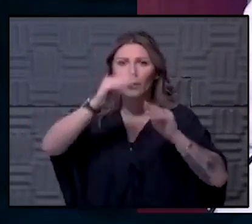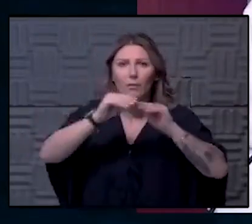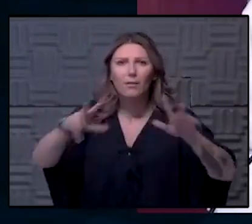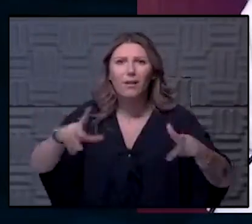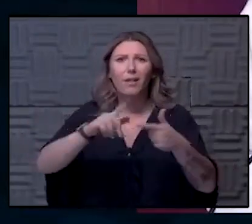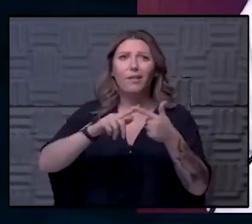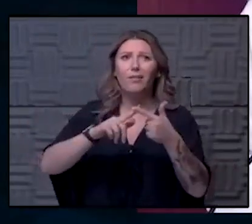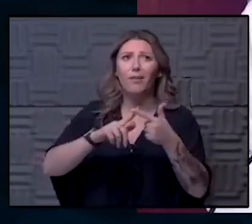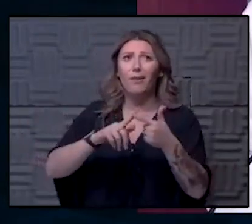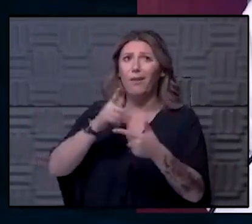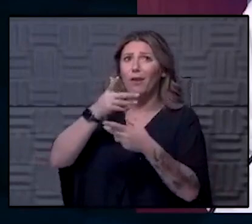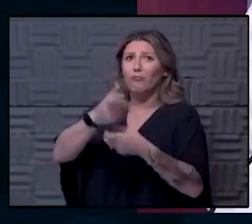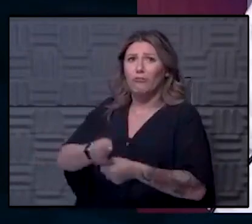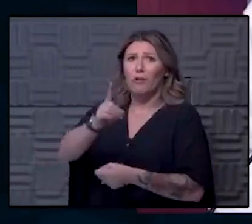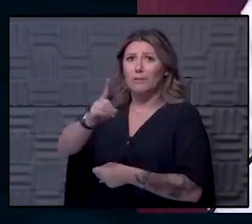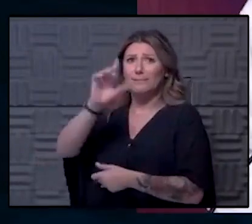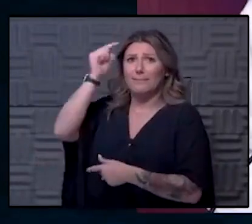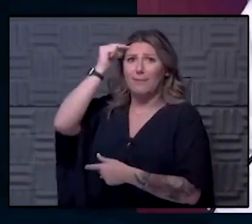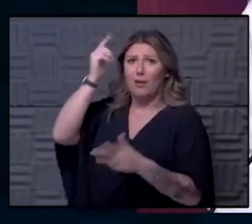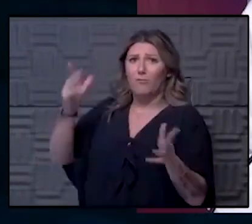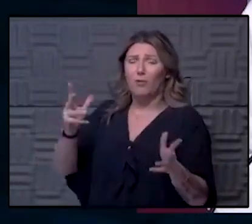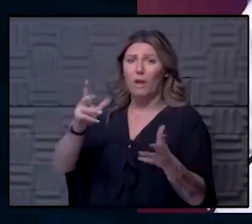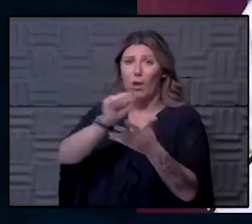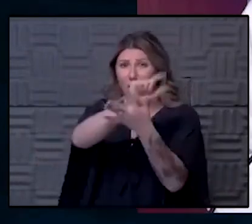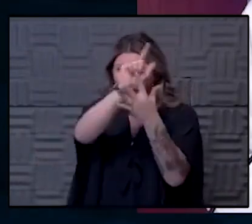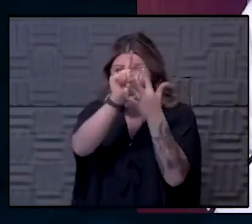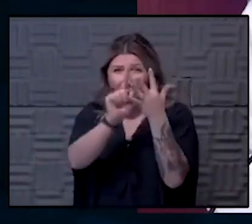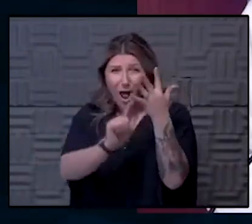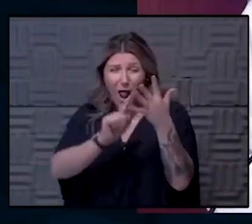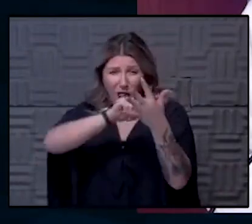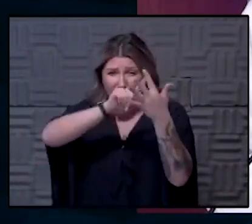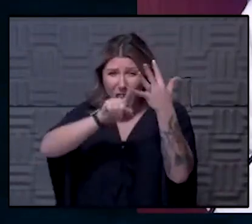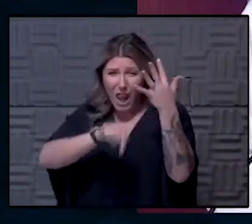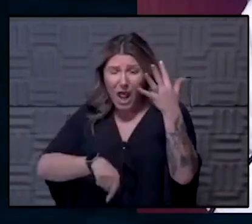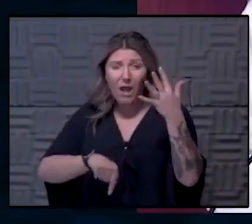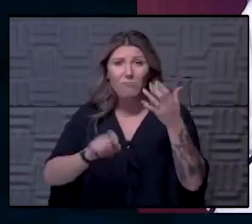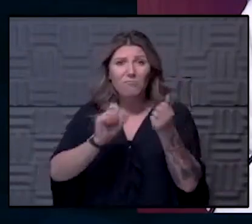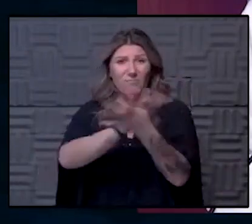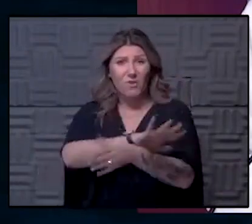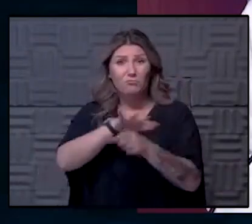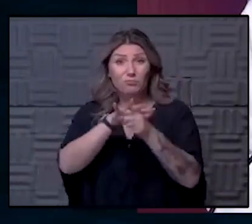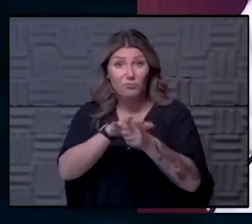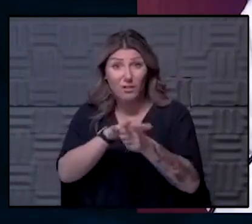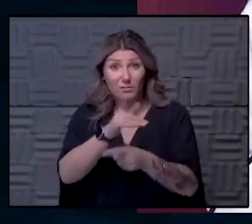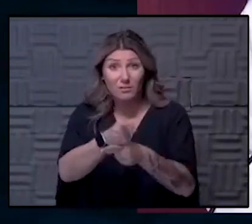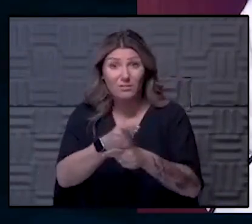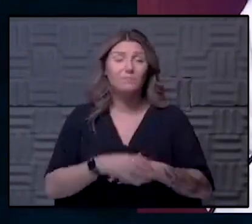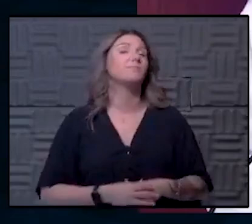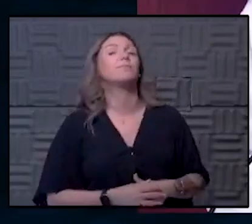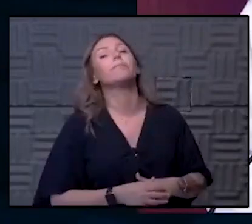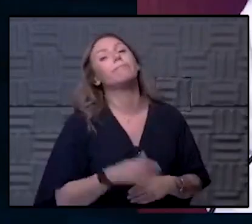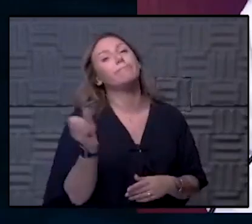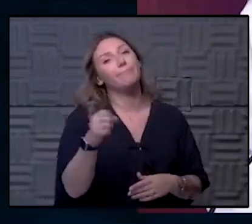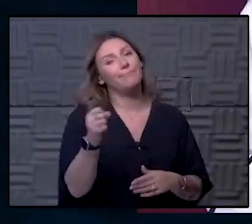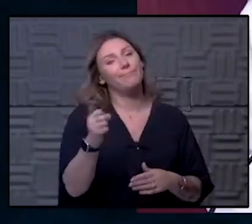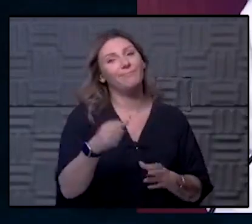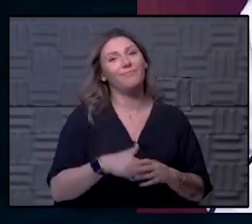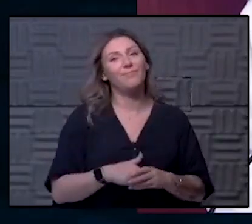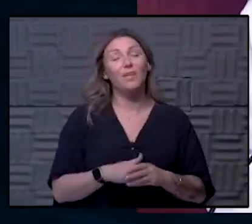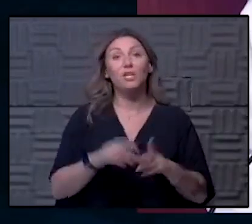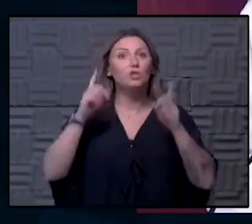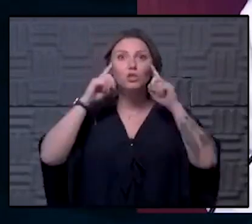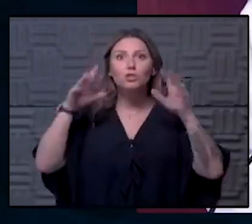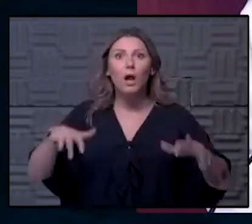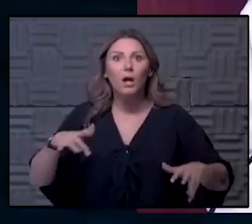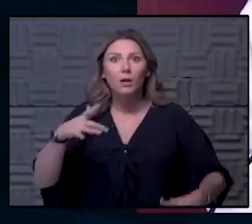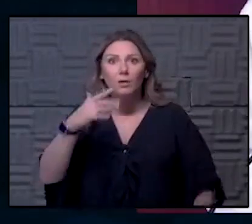economically hard times, all those things might cause a little bit of stress here and there. Yes, yes, shockingly,